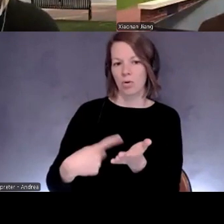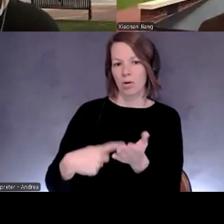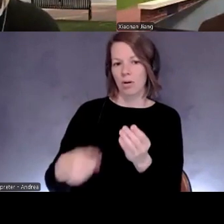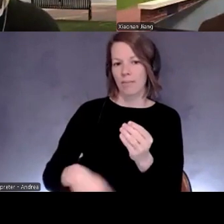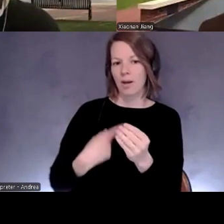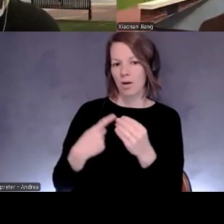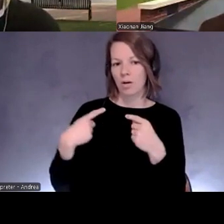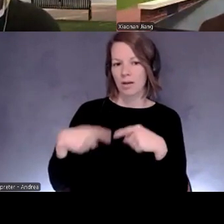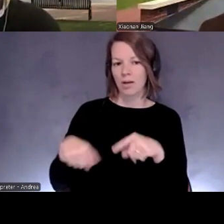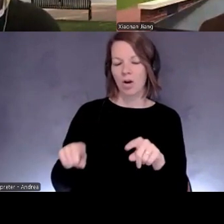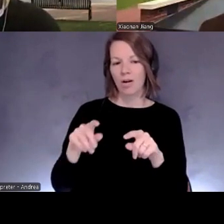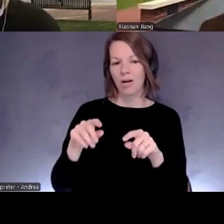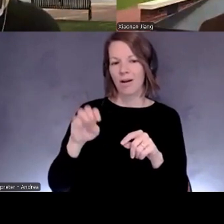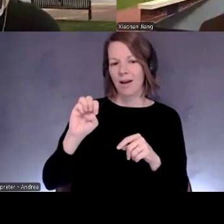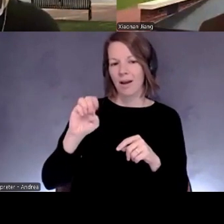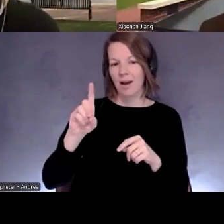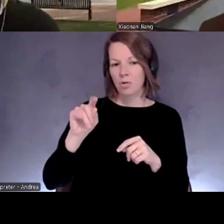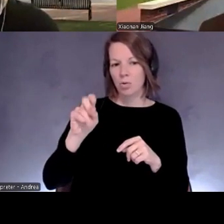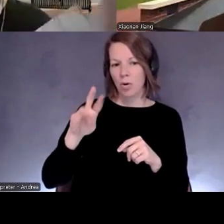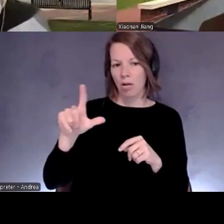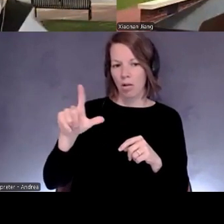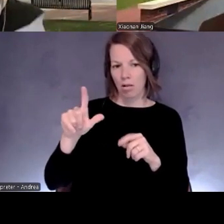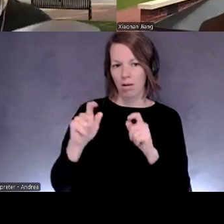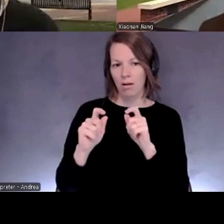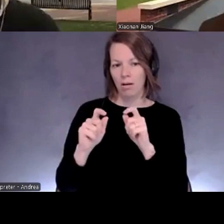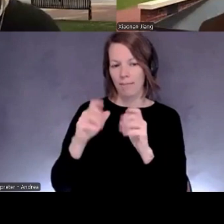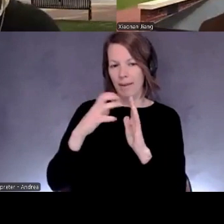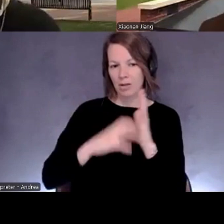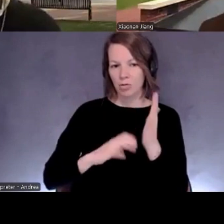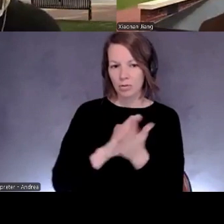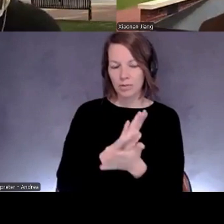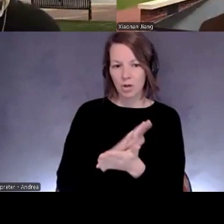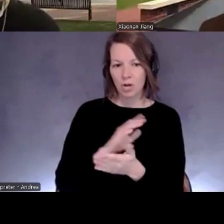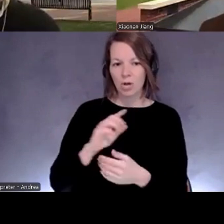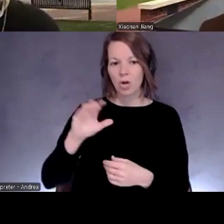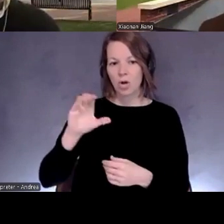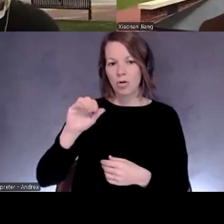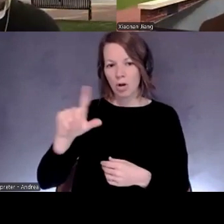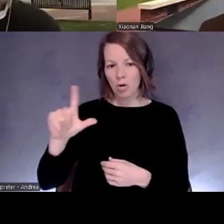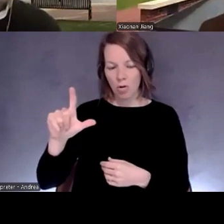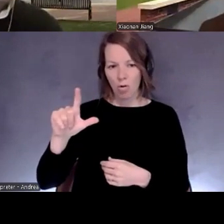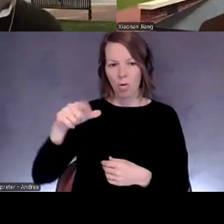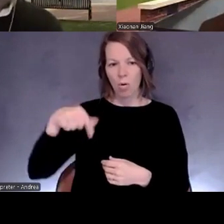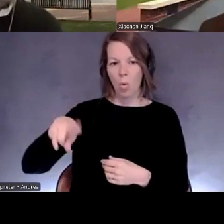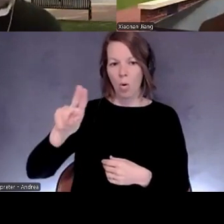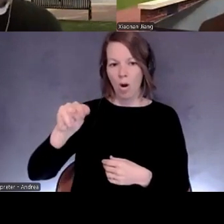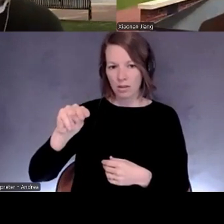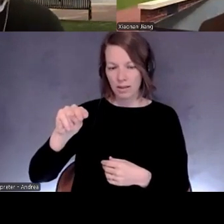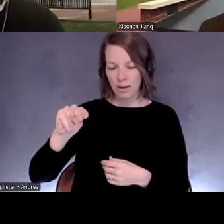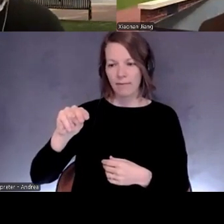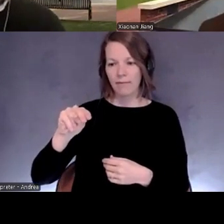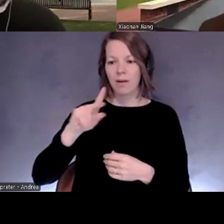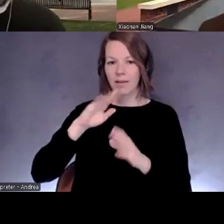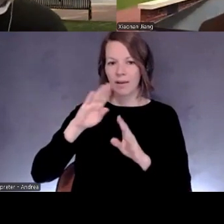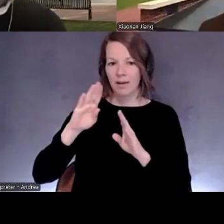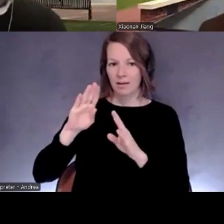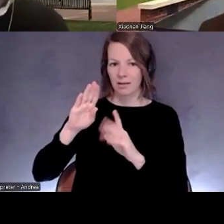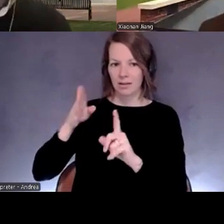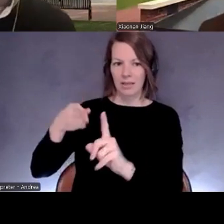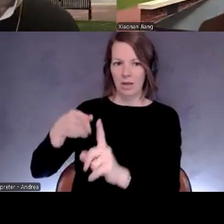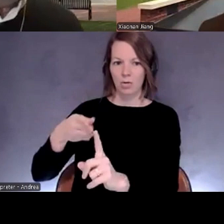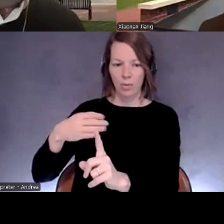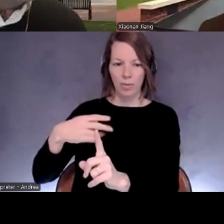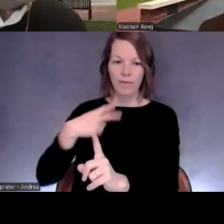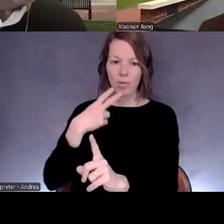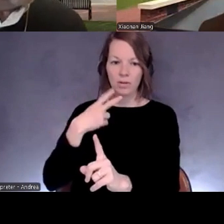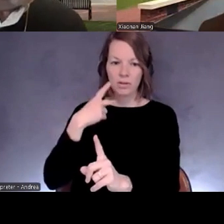editorial manuscripts. Critical quantitative methodology that centered the perspective, the voices